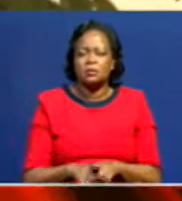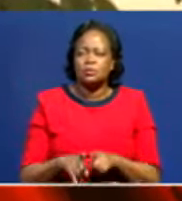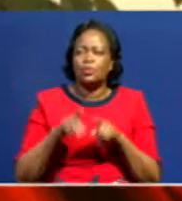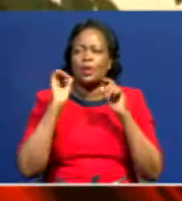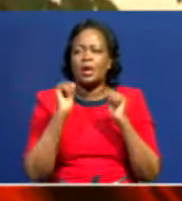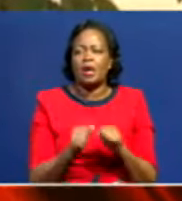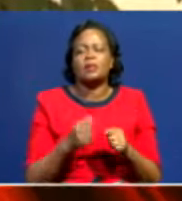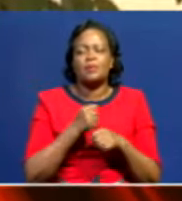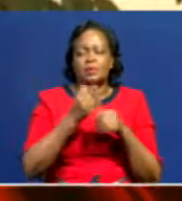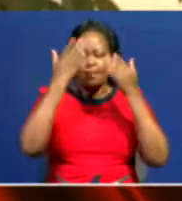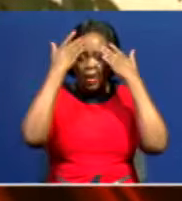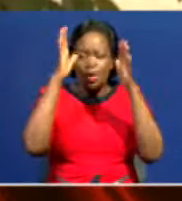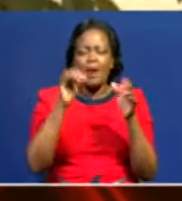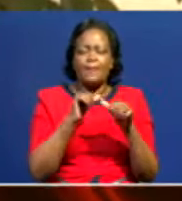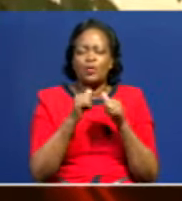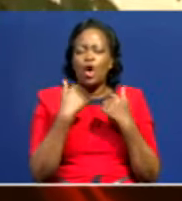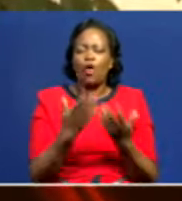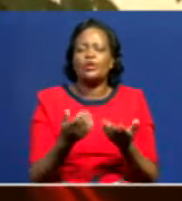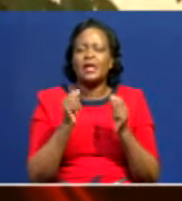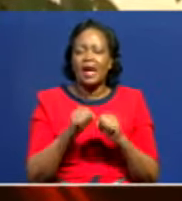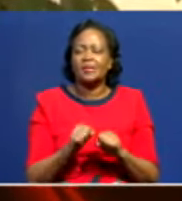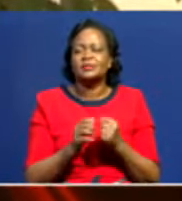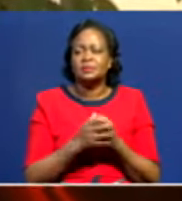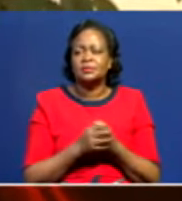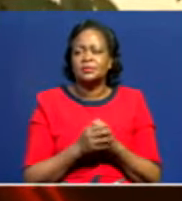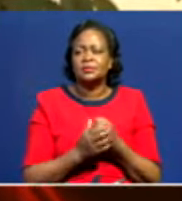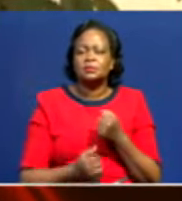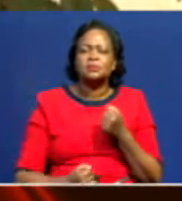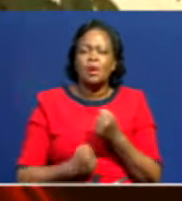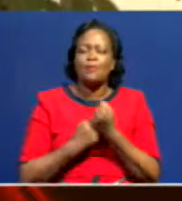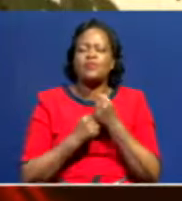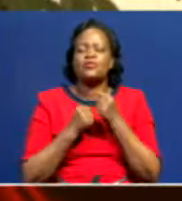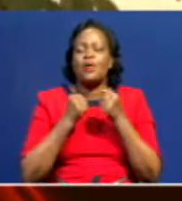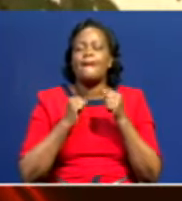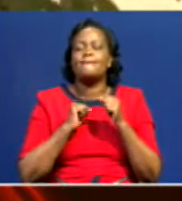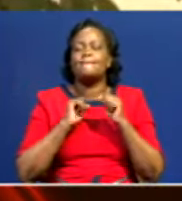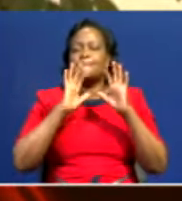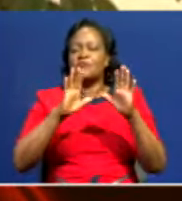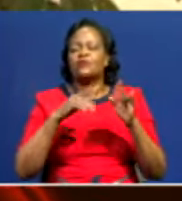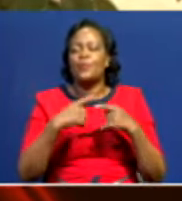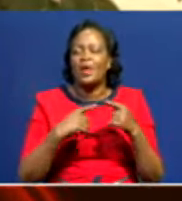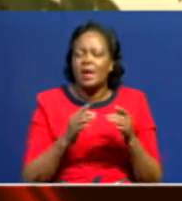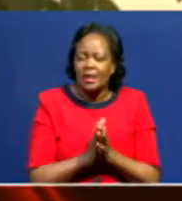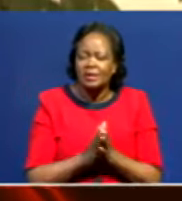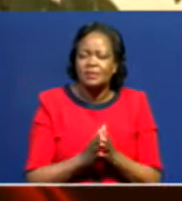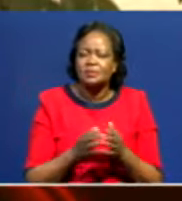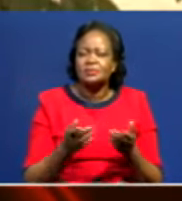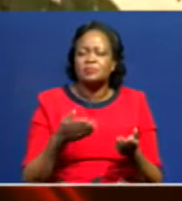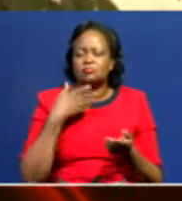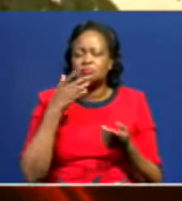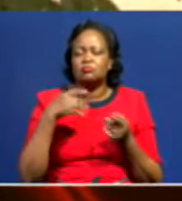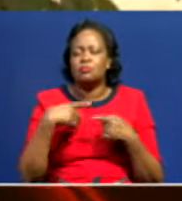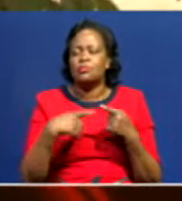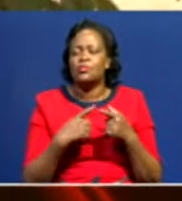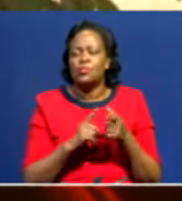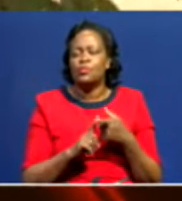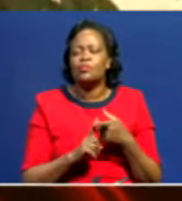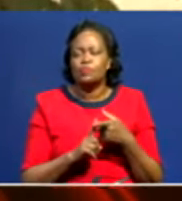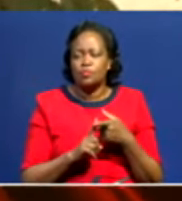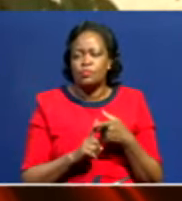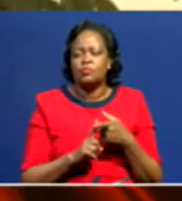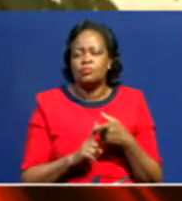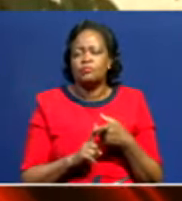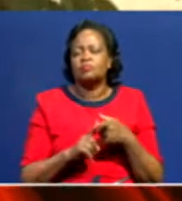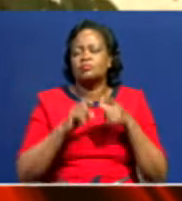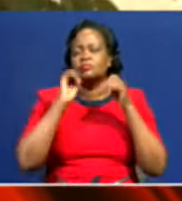to enlighten them on how they can facilitate the prevention process and also in the response process in